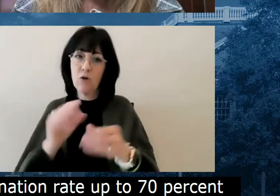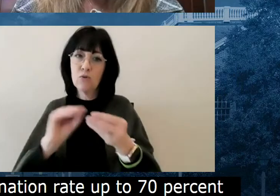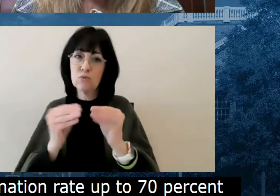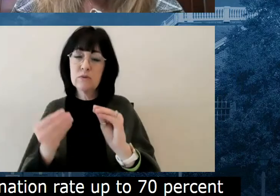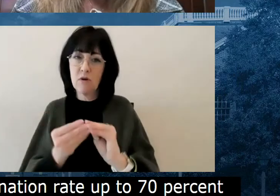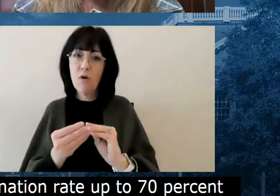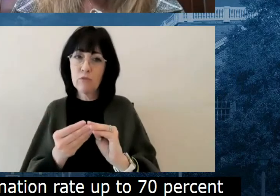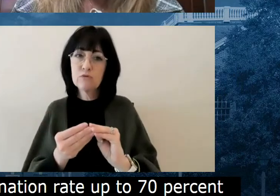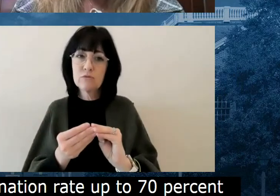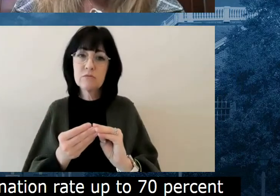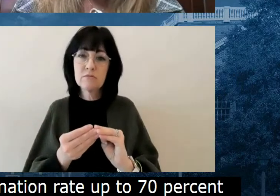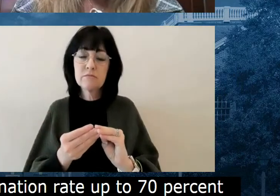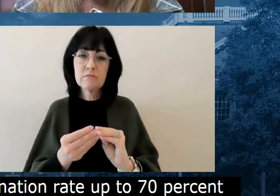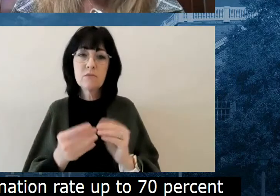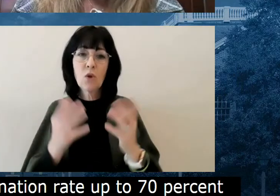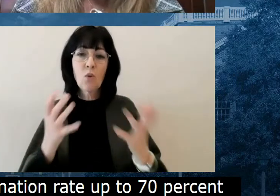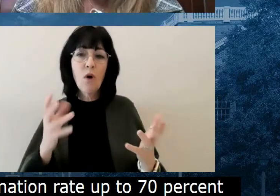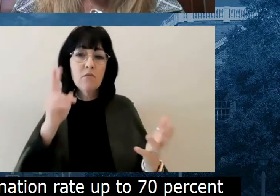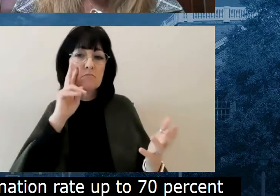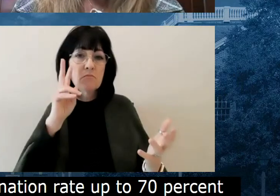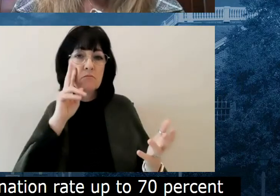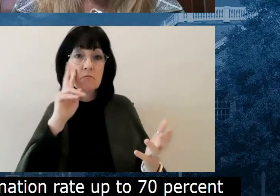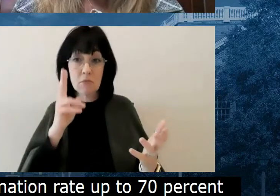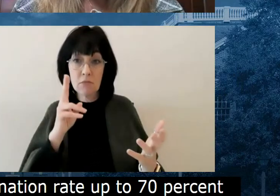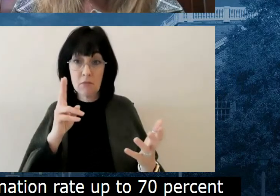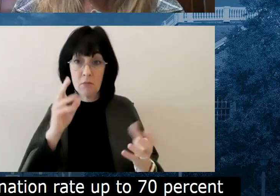more comfortable to be able to continue.